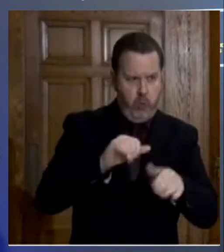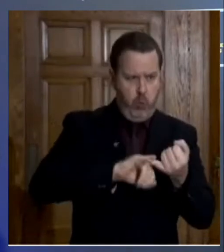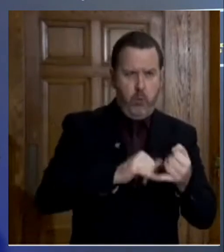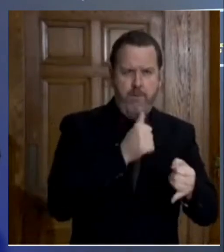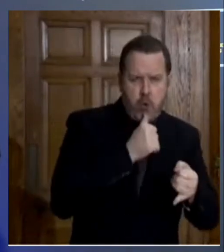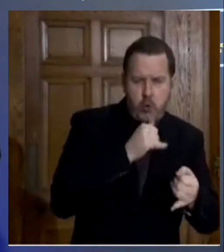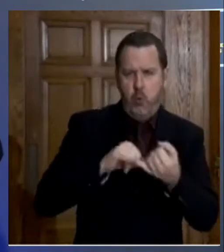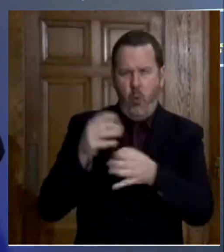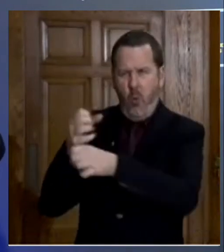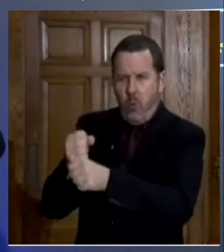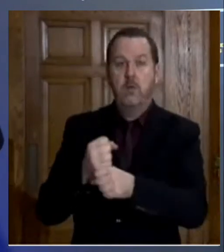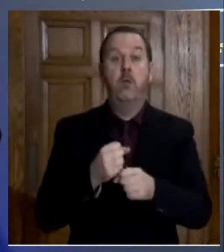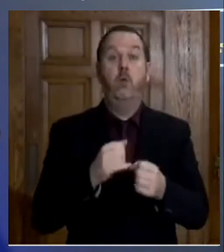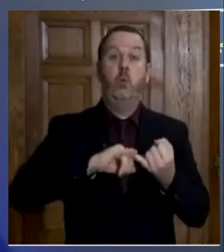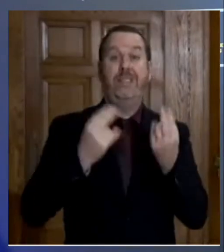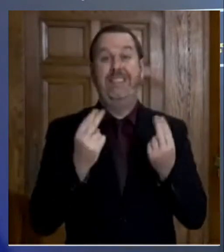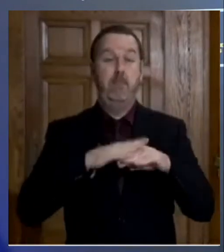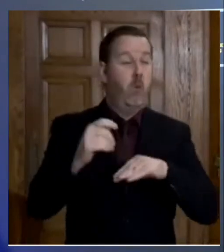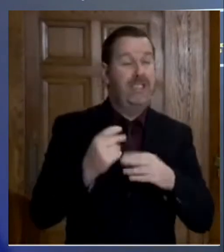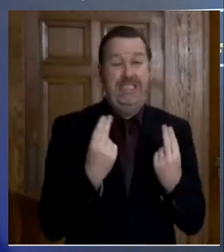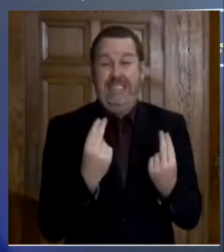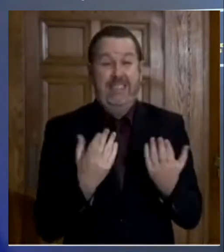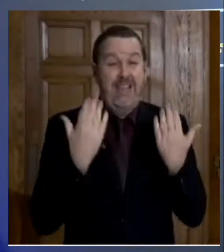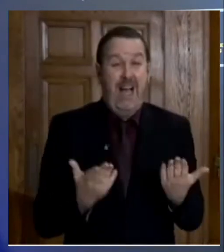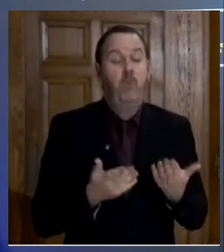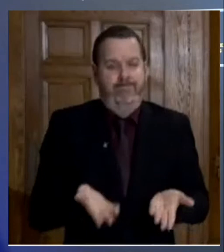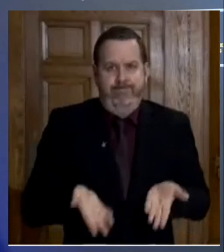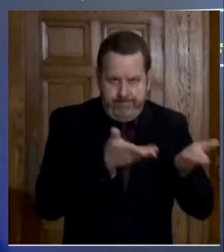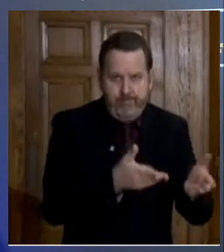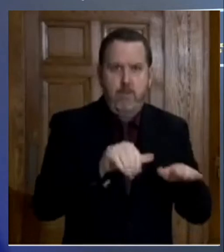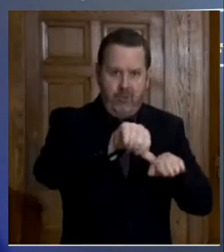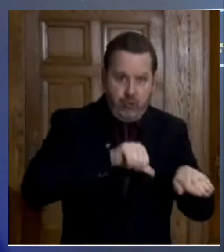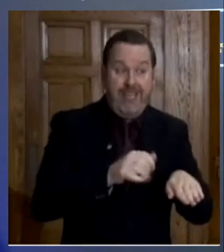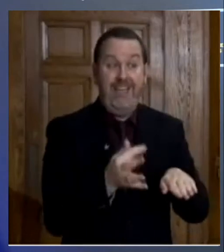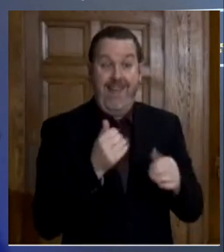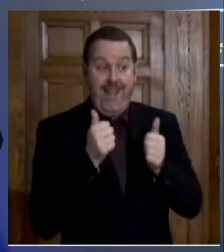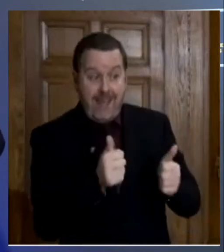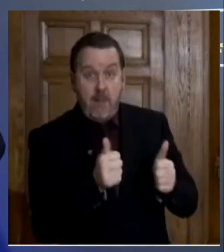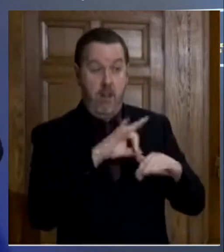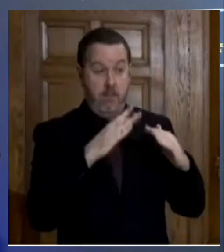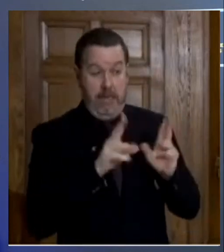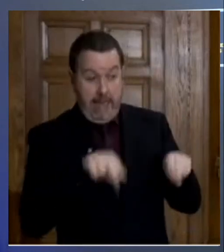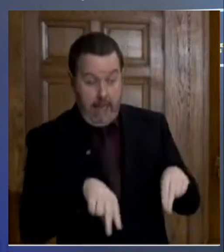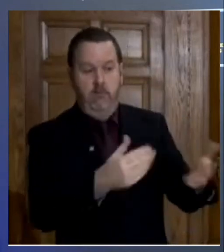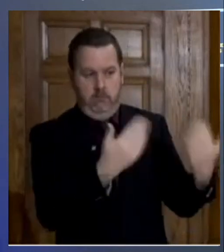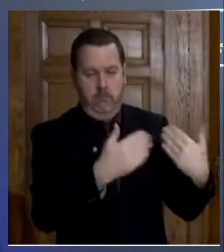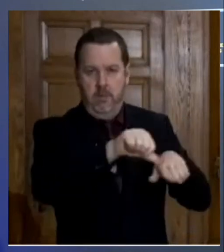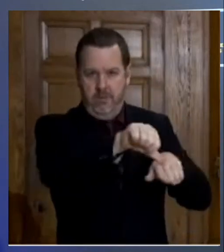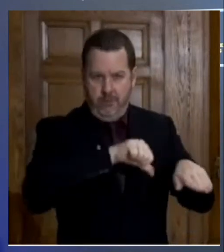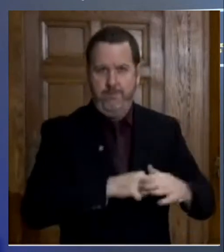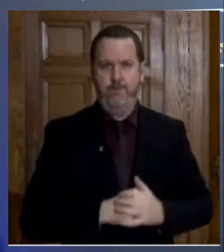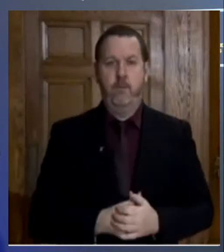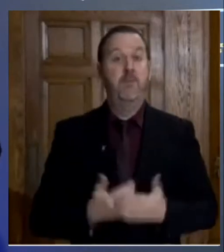need an operation the most will get it wherever there is capacity. Right now, I would rather ask people